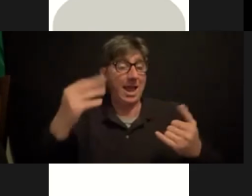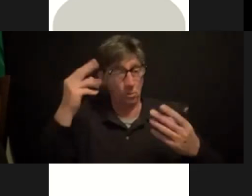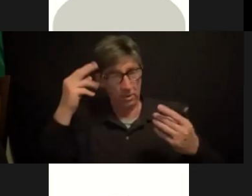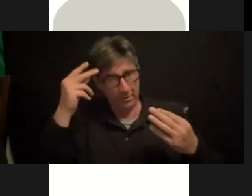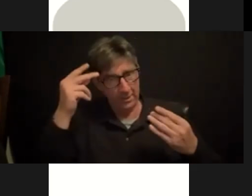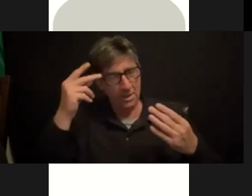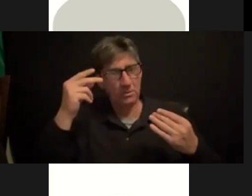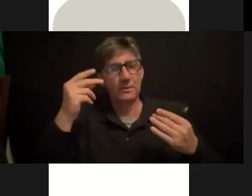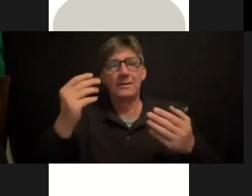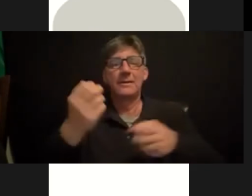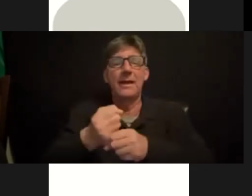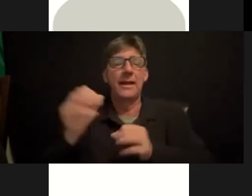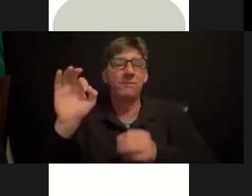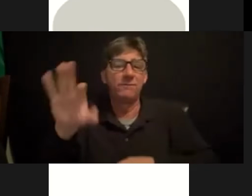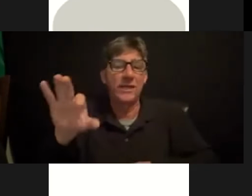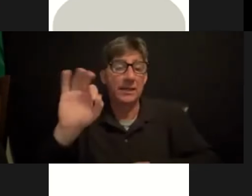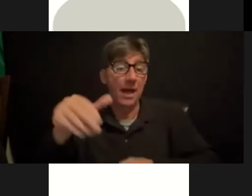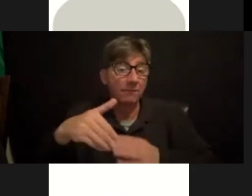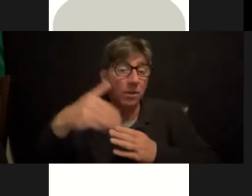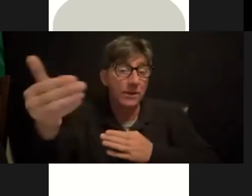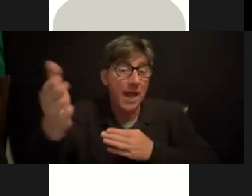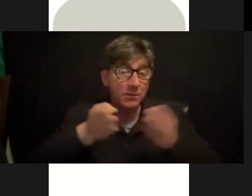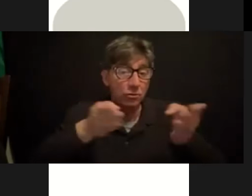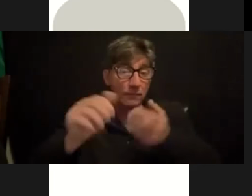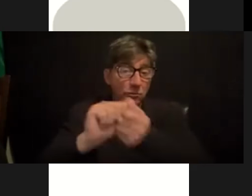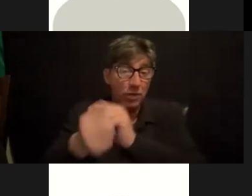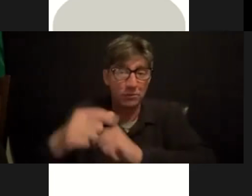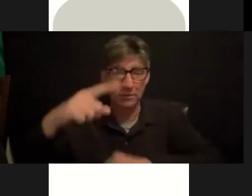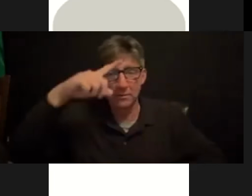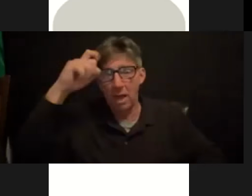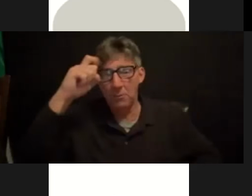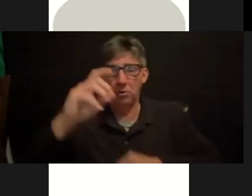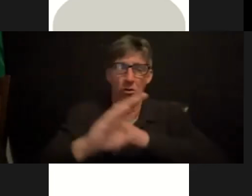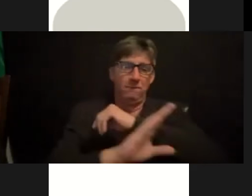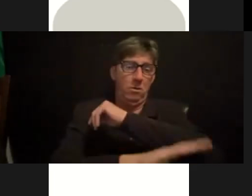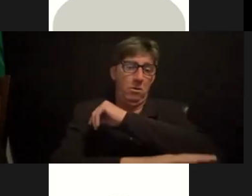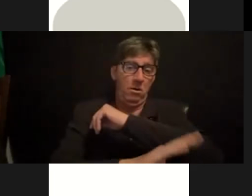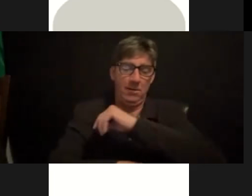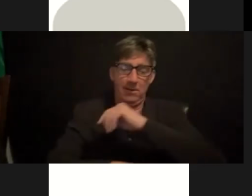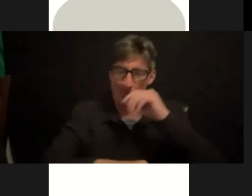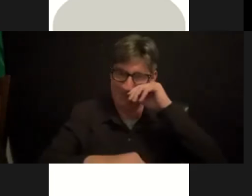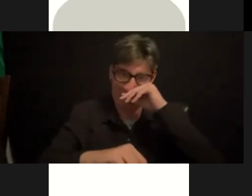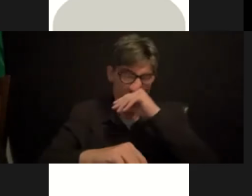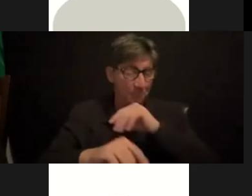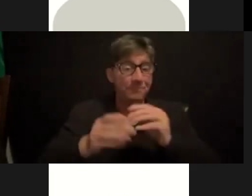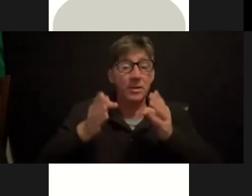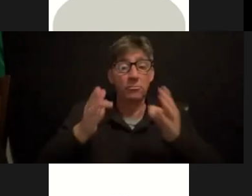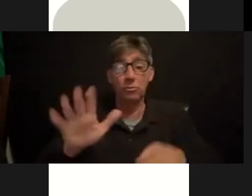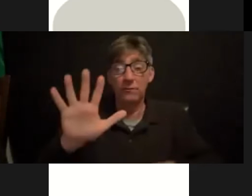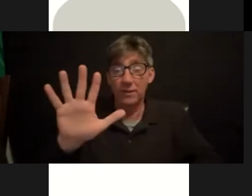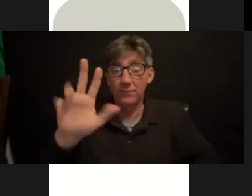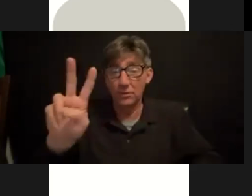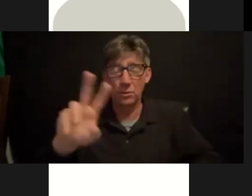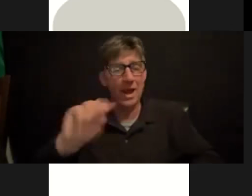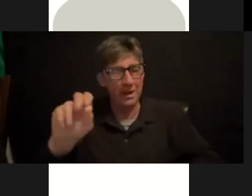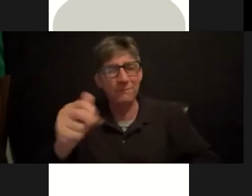getting feedback for the next service changes, specifically summer or fall. And I think for the Route 52 and a few other routes in the system too,